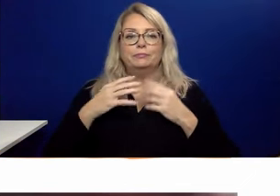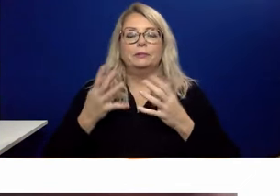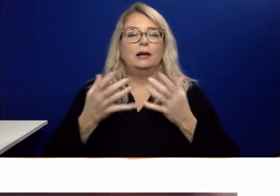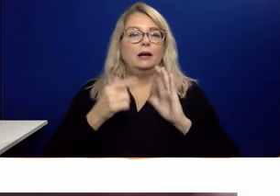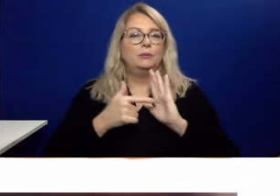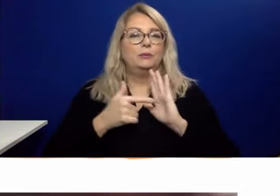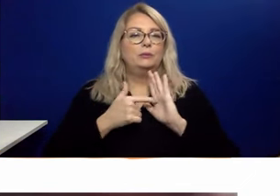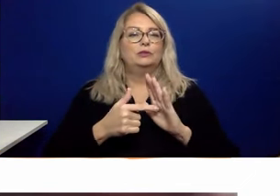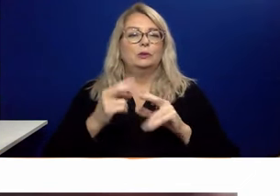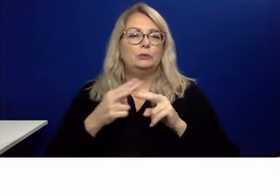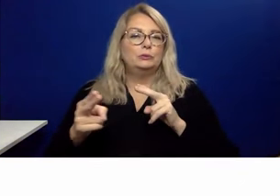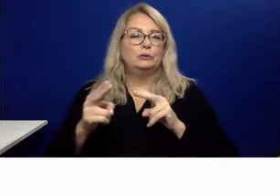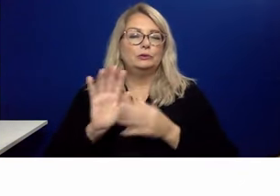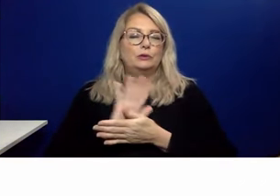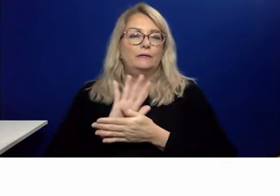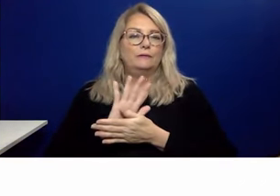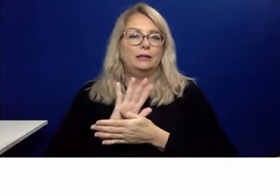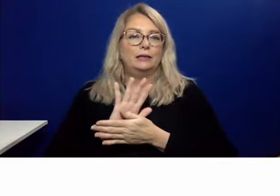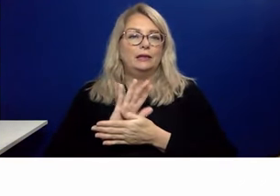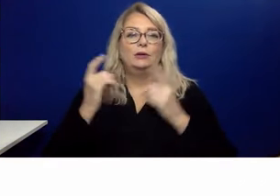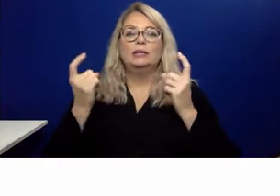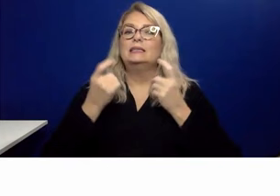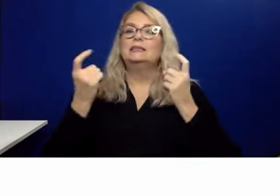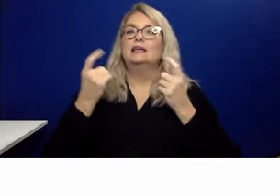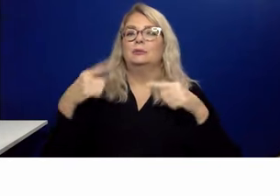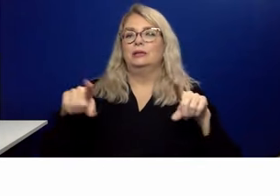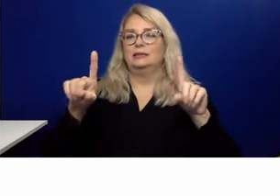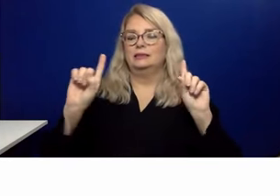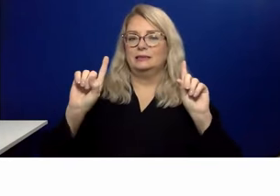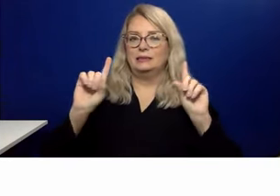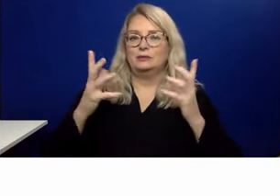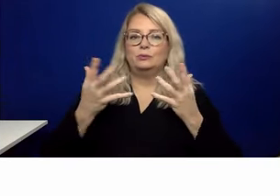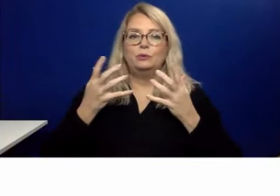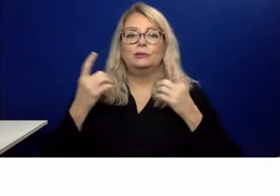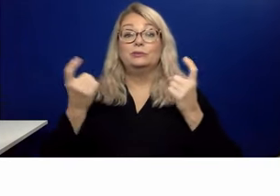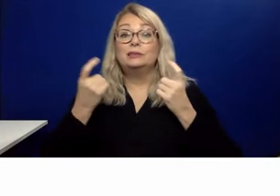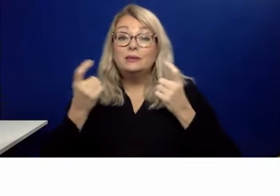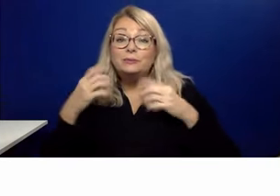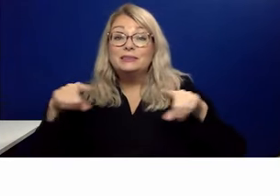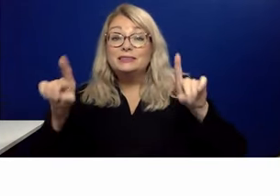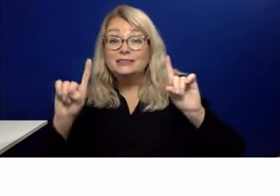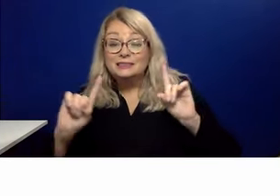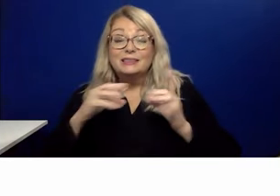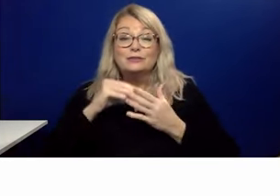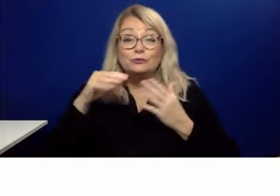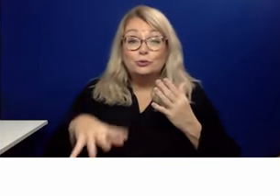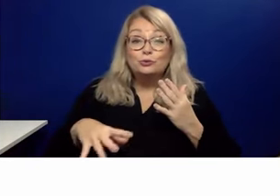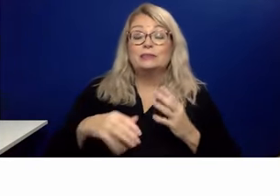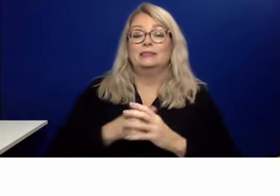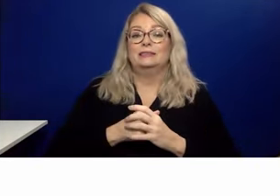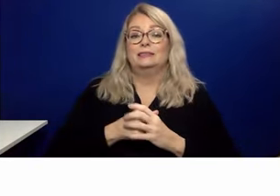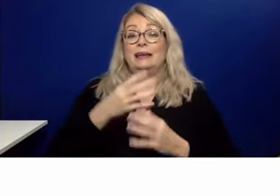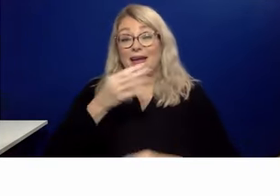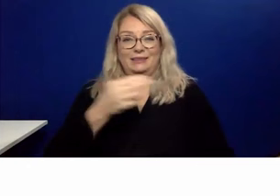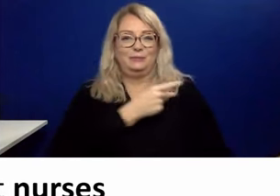we did, and I have a celebrating success. That was the other one. We want to celebrate the success of our students, to celebrate the success of our